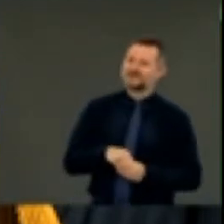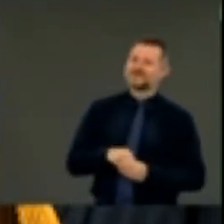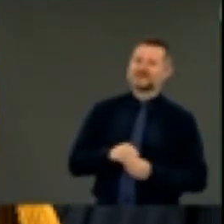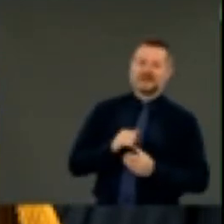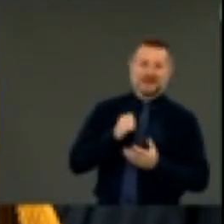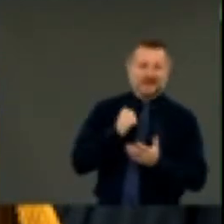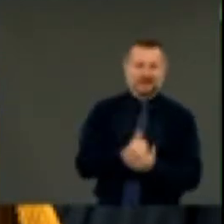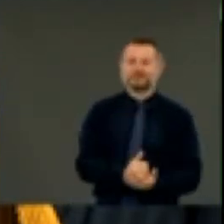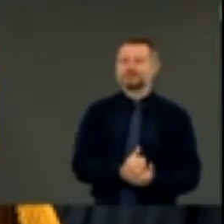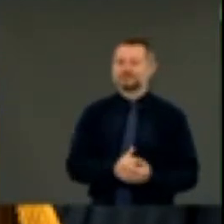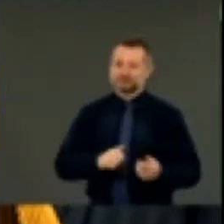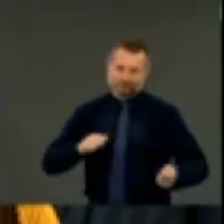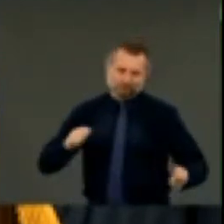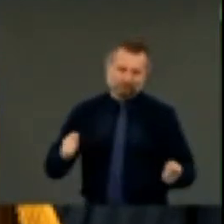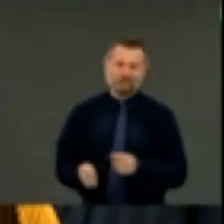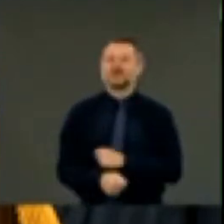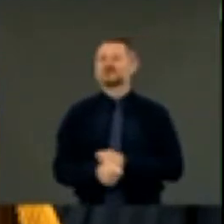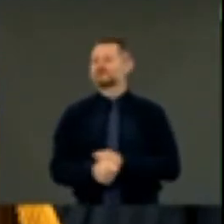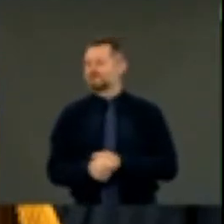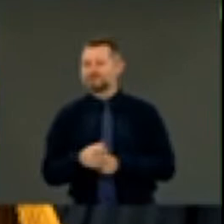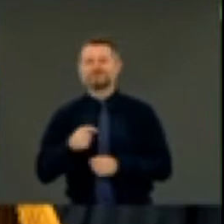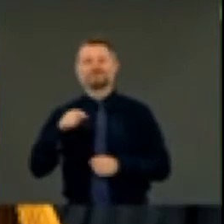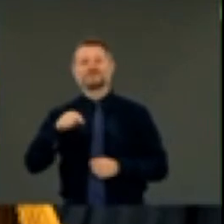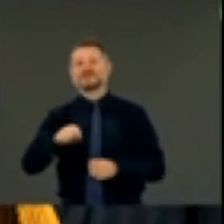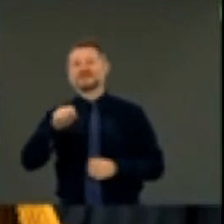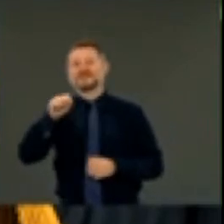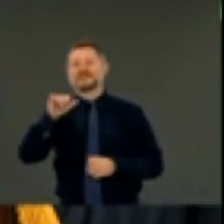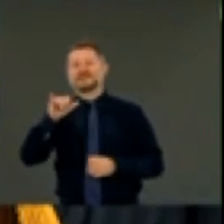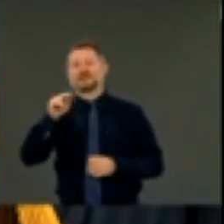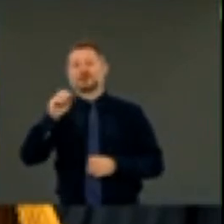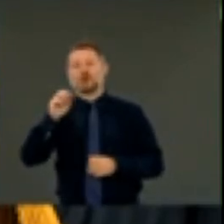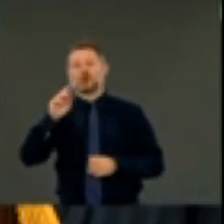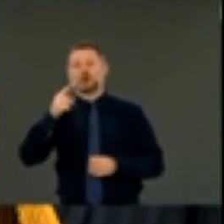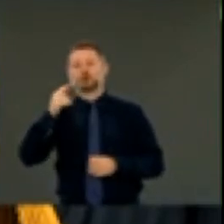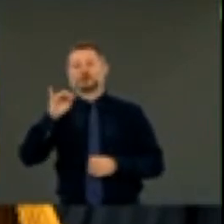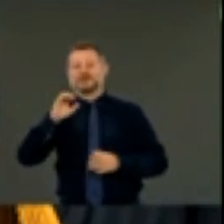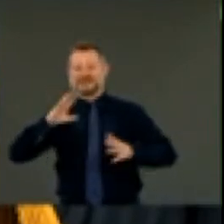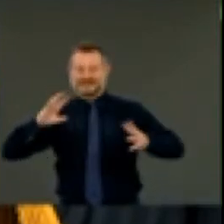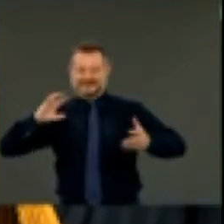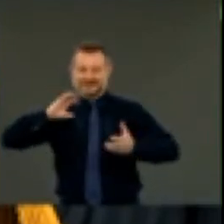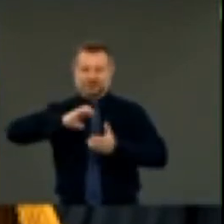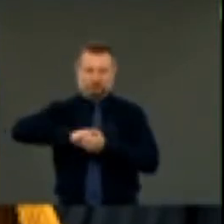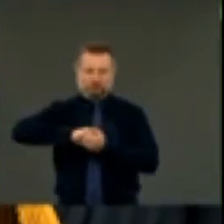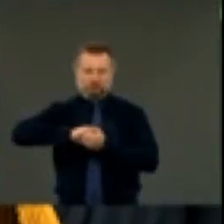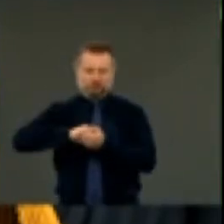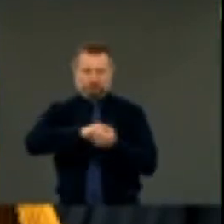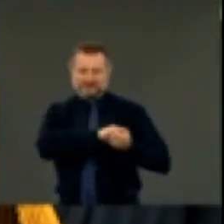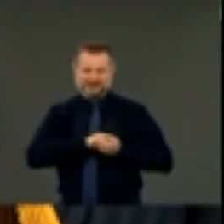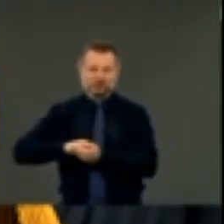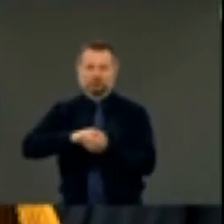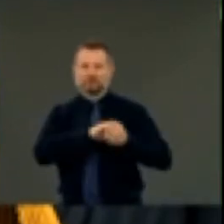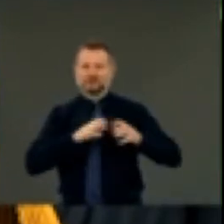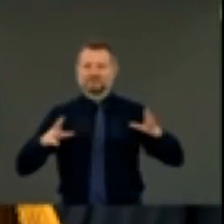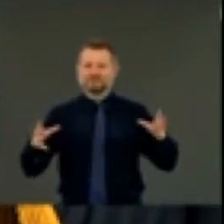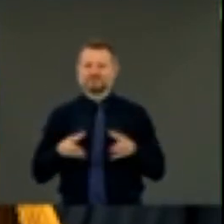help synergize this moment, whether it's reform on the police